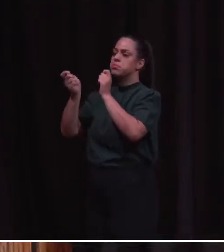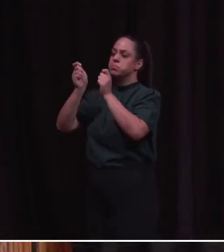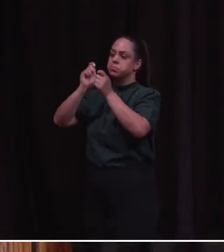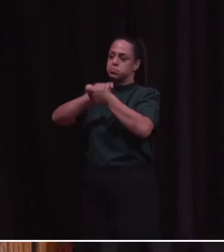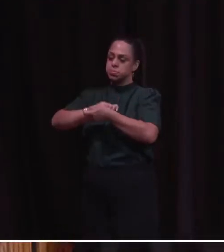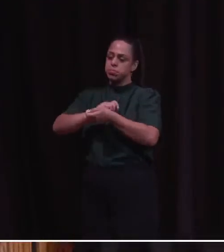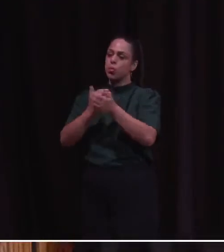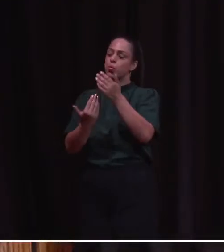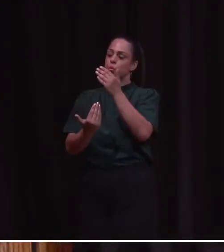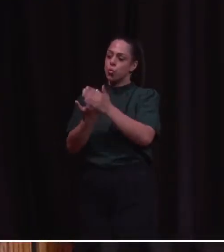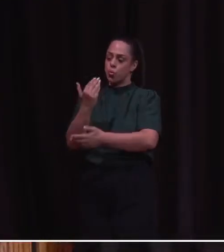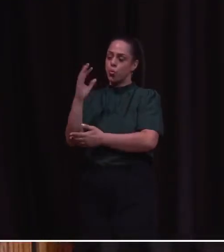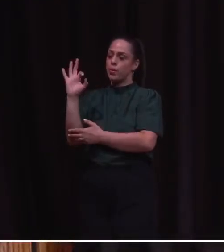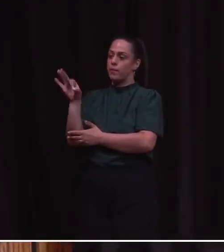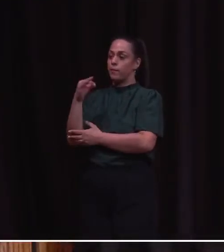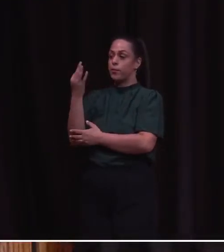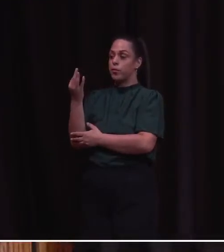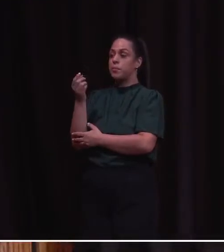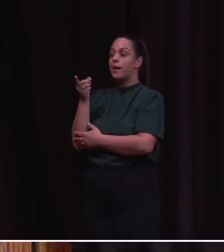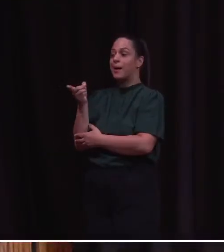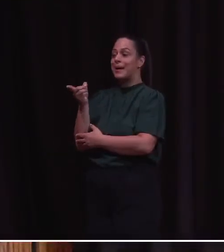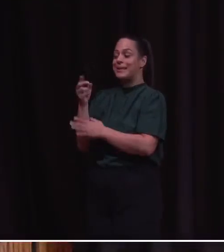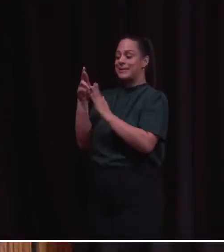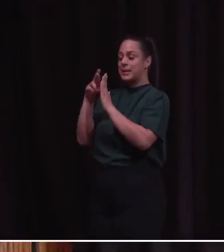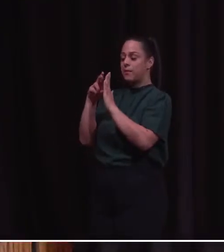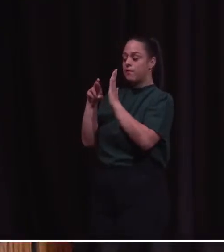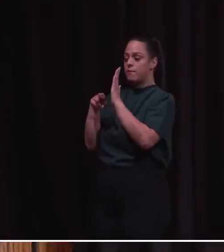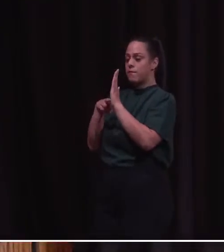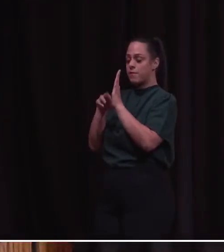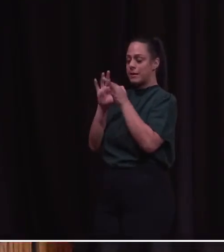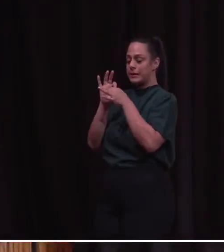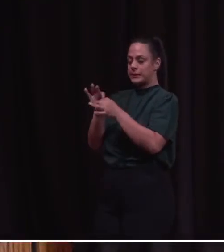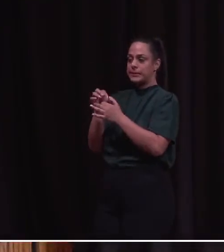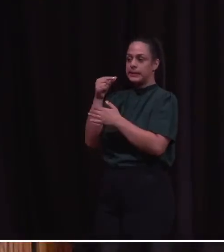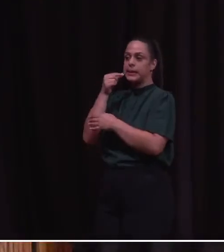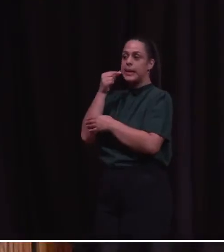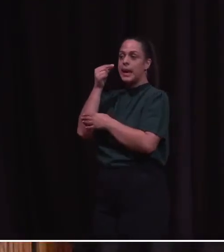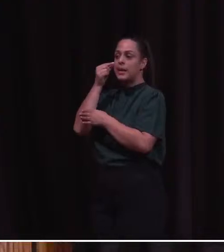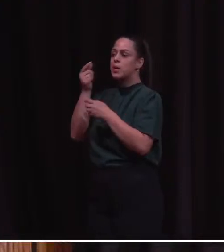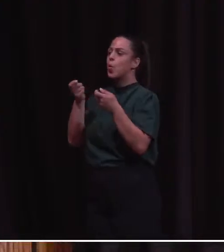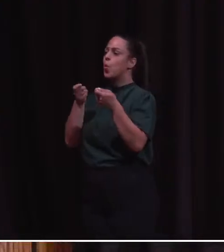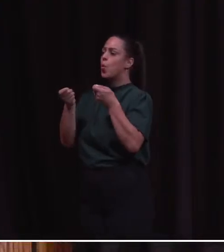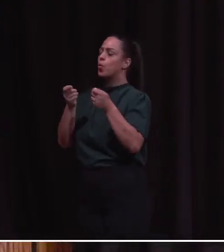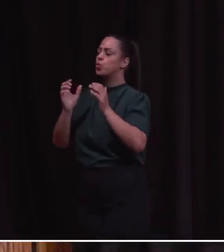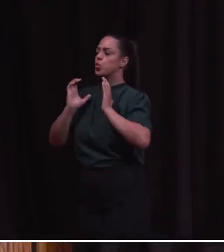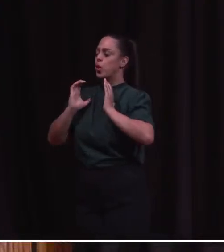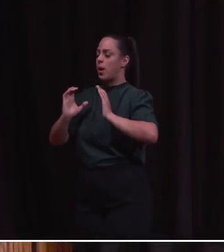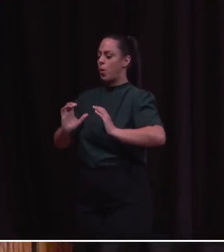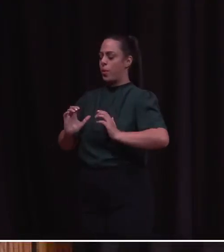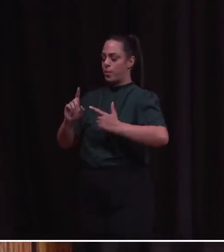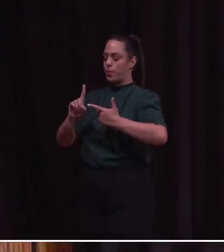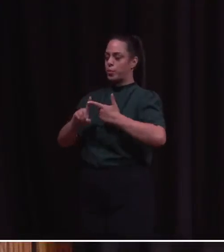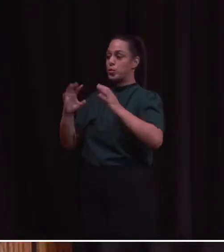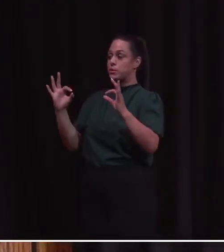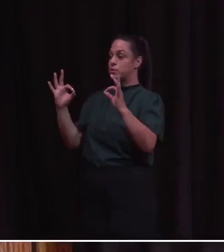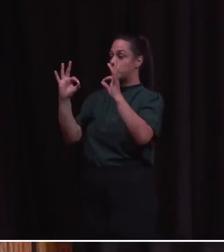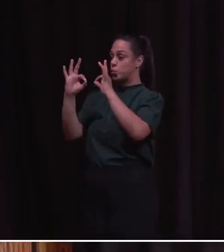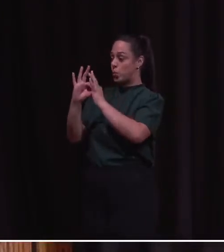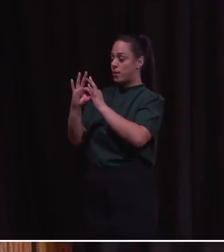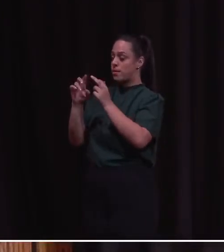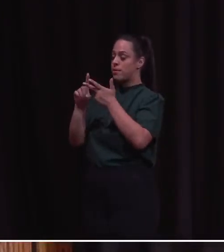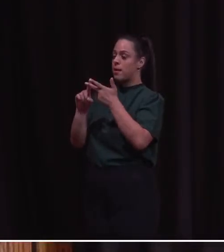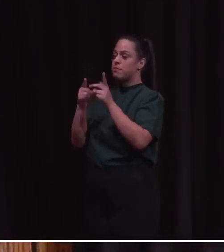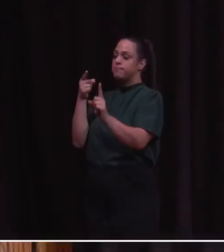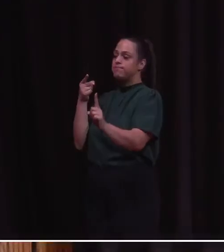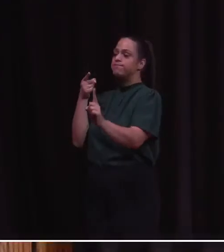The new gender regime controlled bodies, sexualities, and subjectivities, and through institutions such as